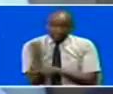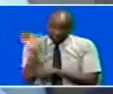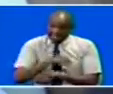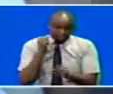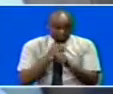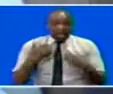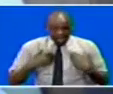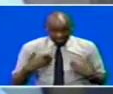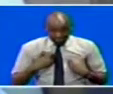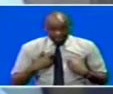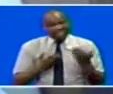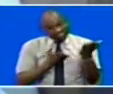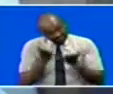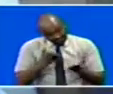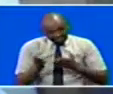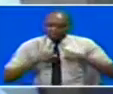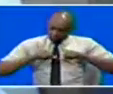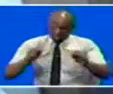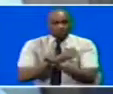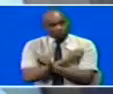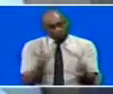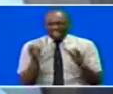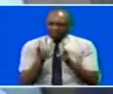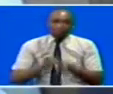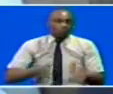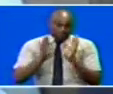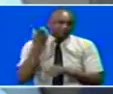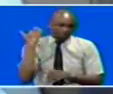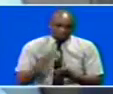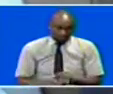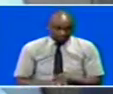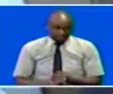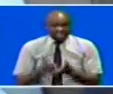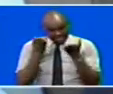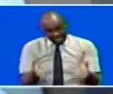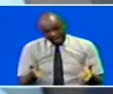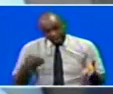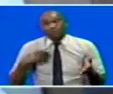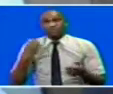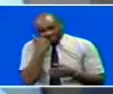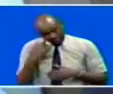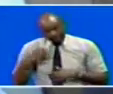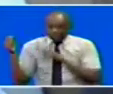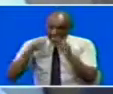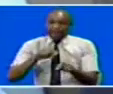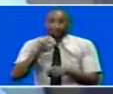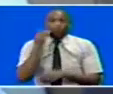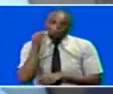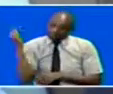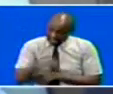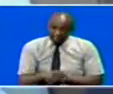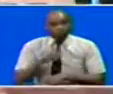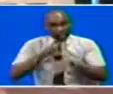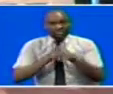duty and services are going on as usual. So patients are encouraged to come from home and